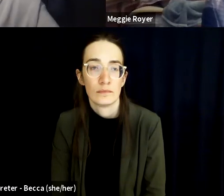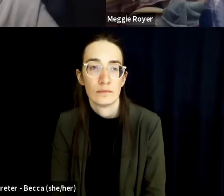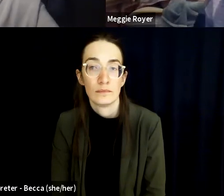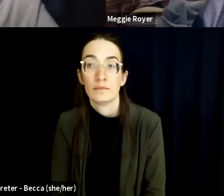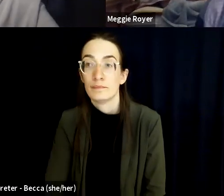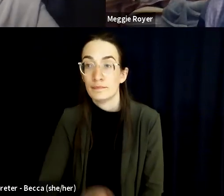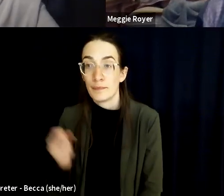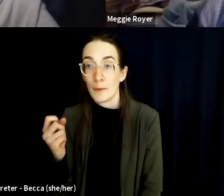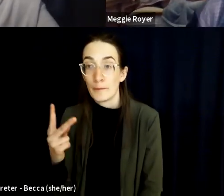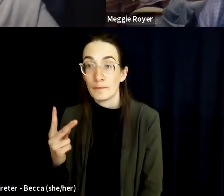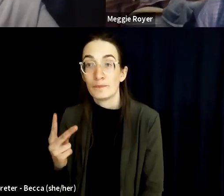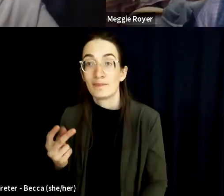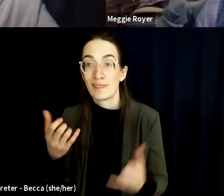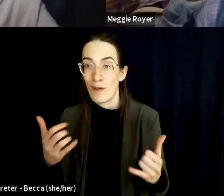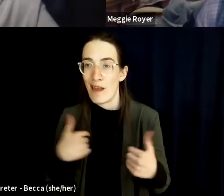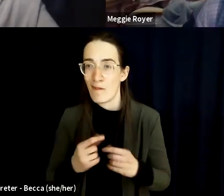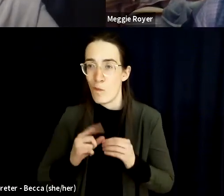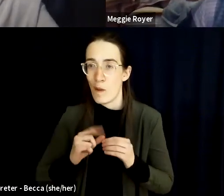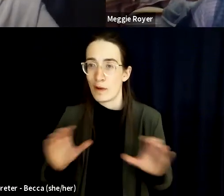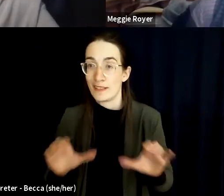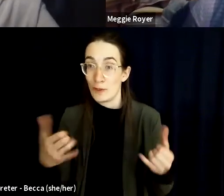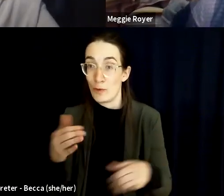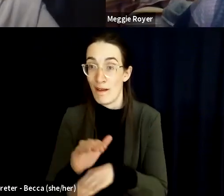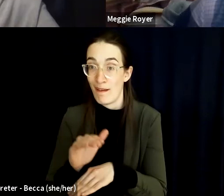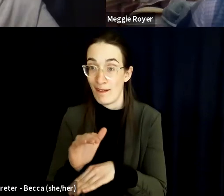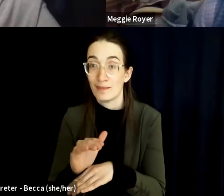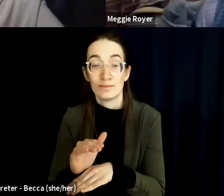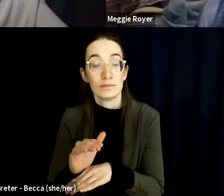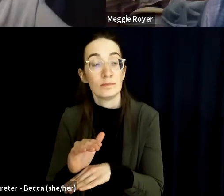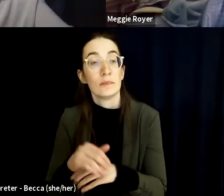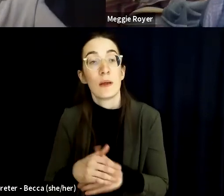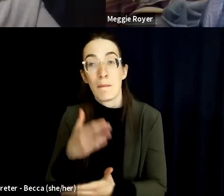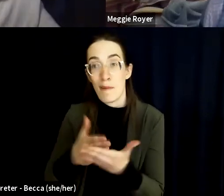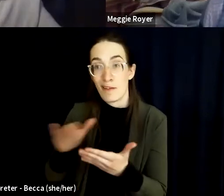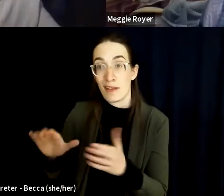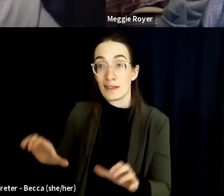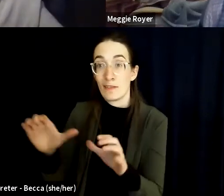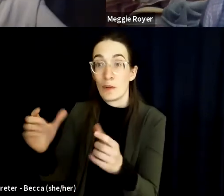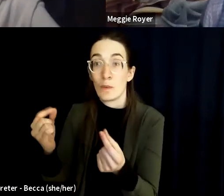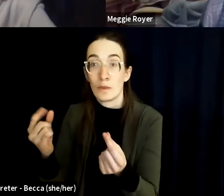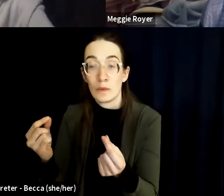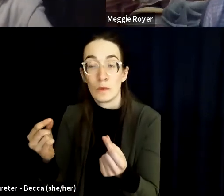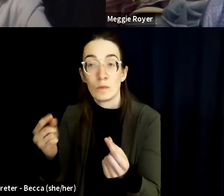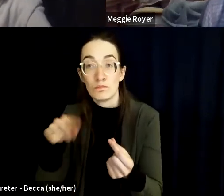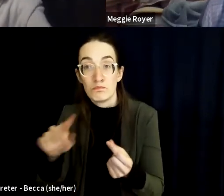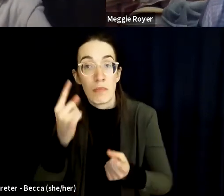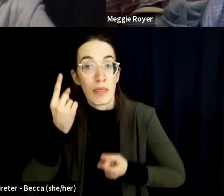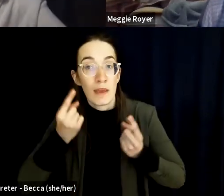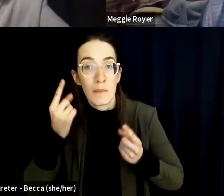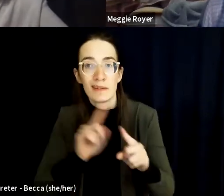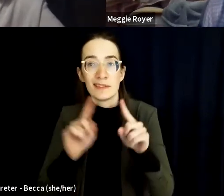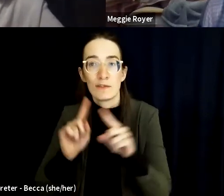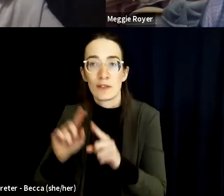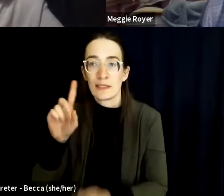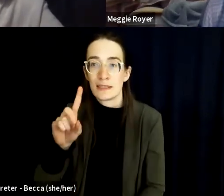Okay, so we have one more activity tonight. And part of the activity involves thinking about the different dimensions in